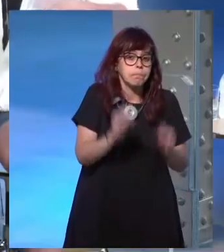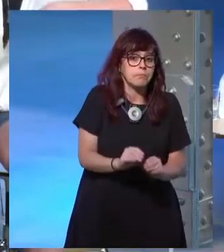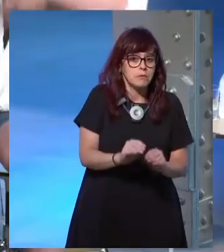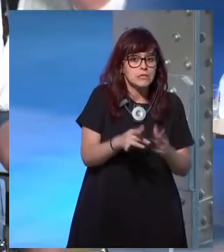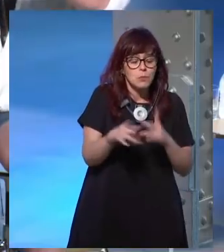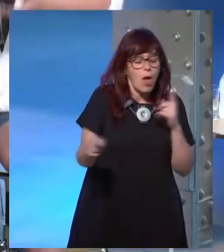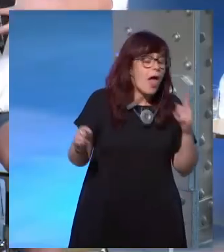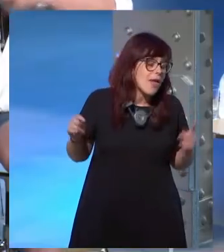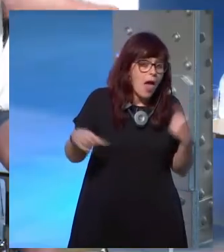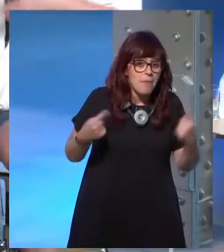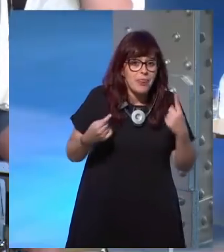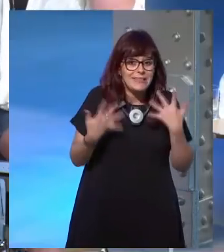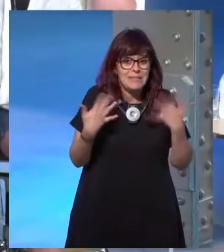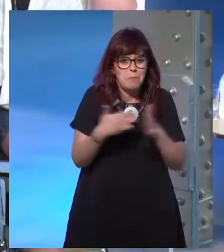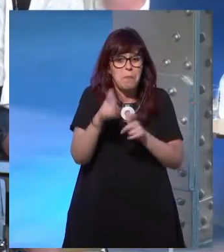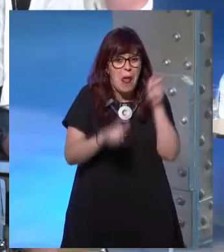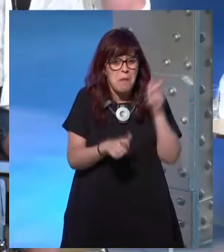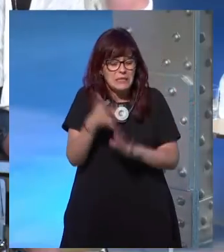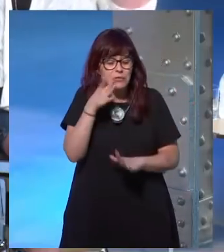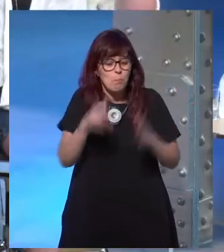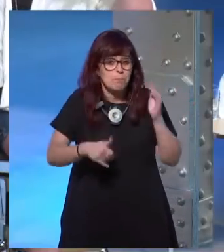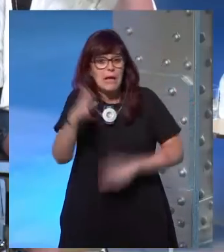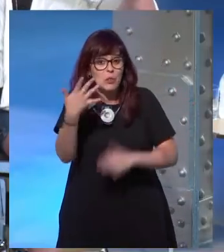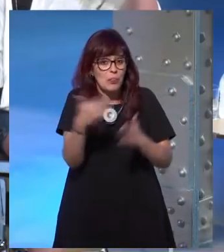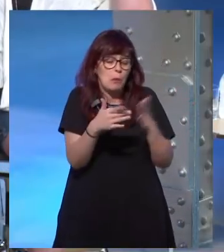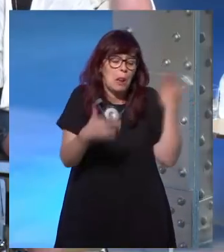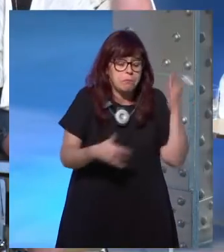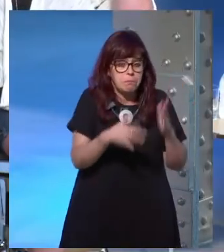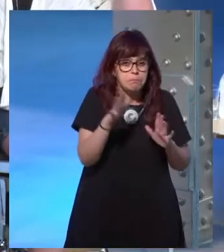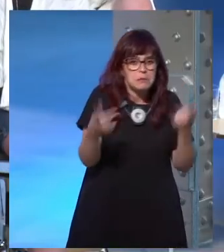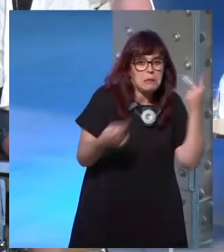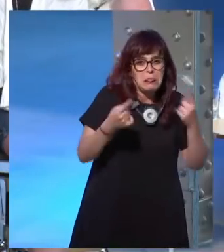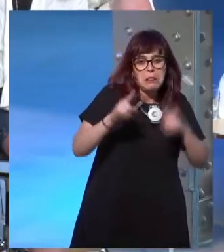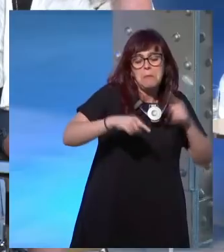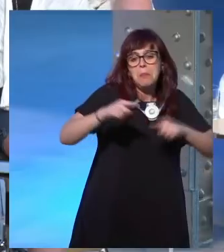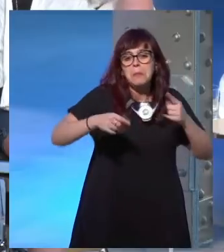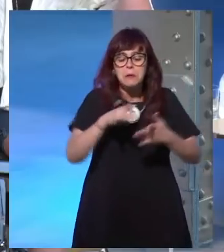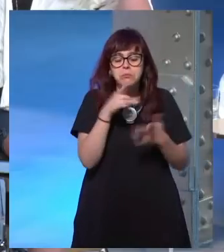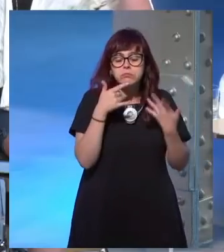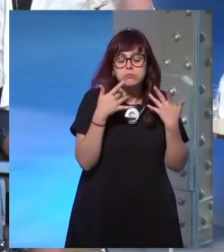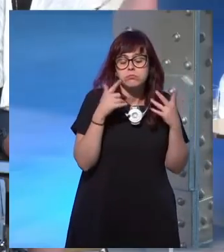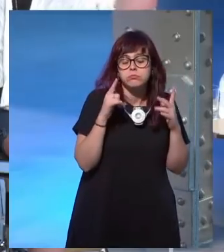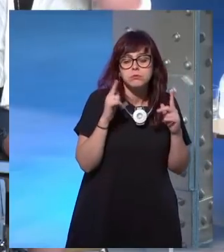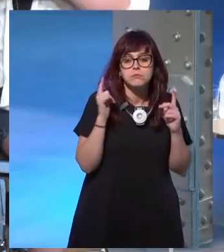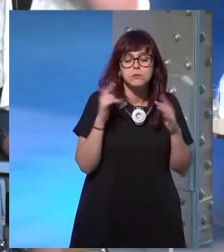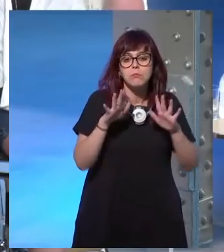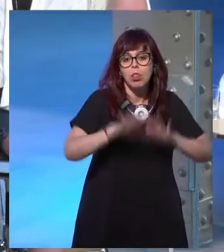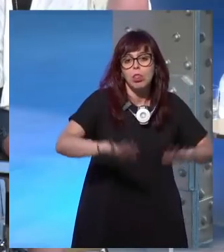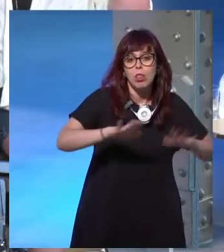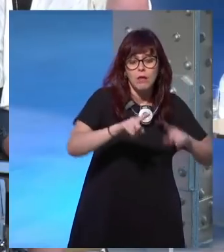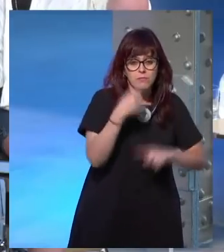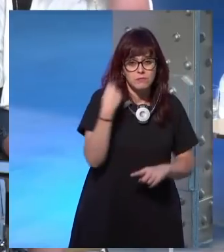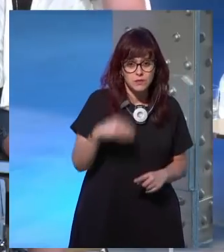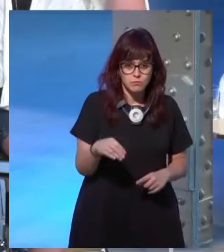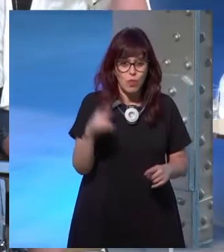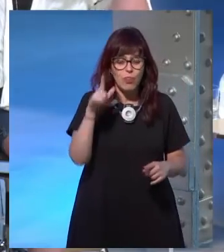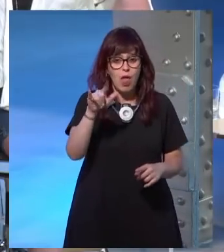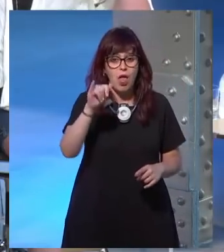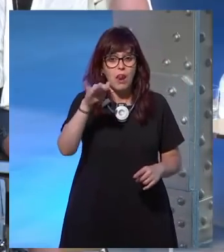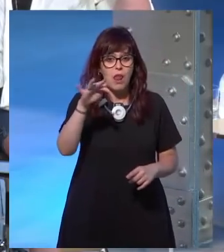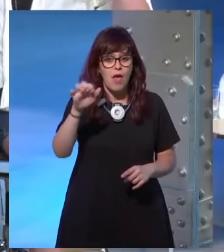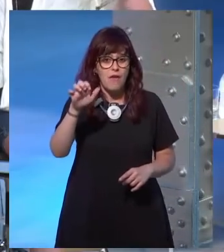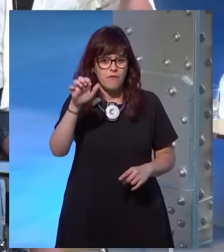words a day and 5,000 words a day. Or I edited my entire the Light Brigade with all of the edits from my agent